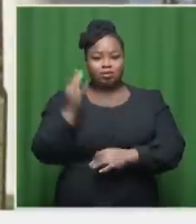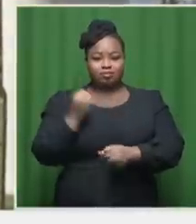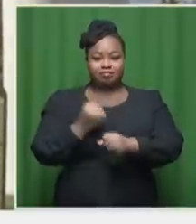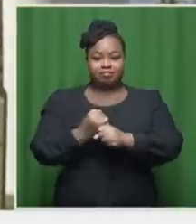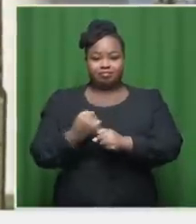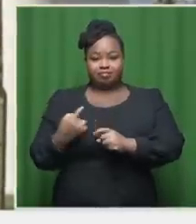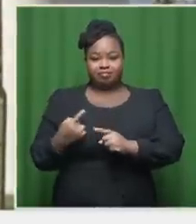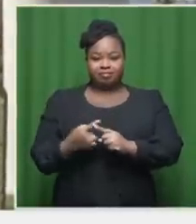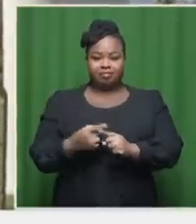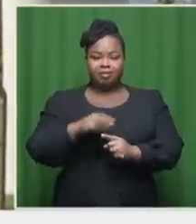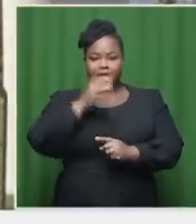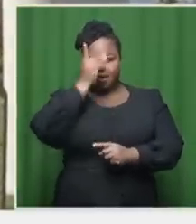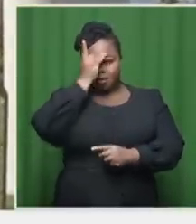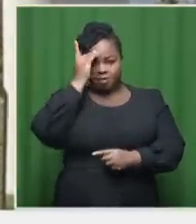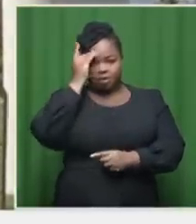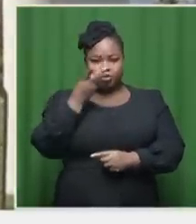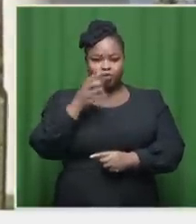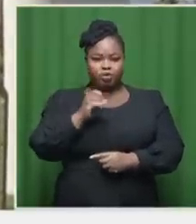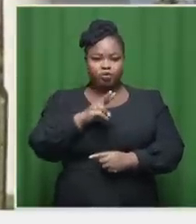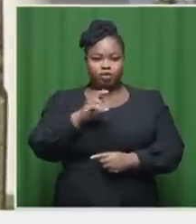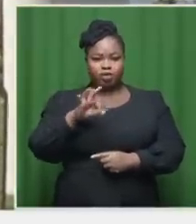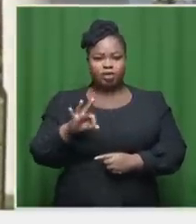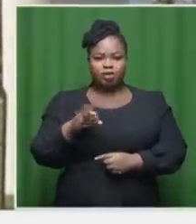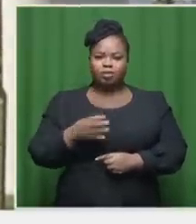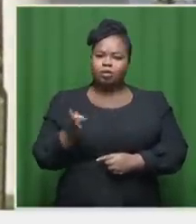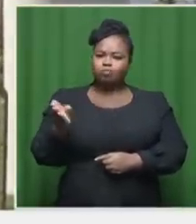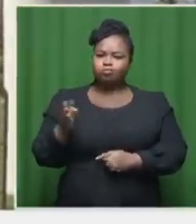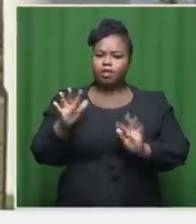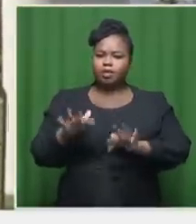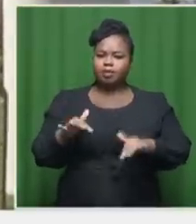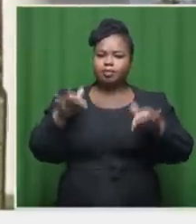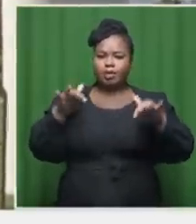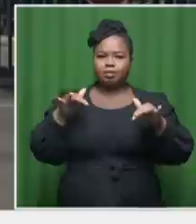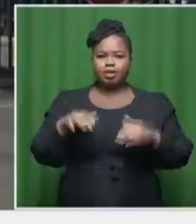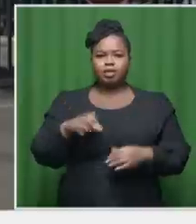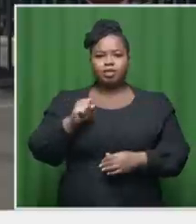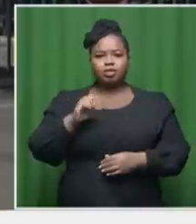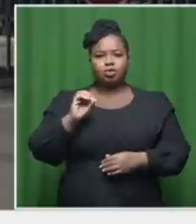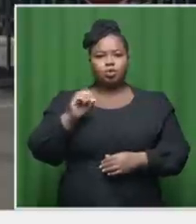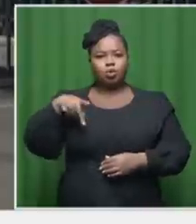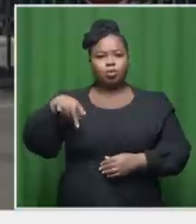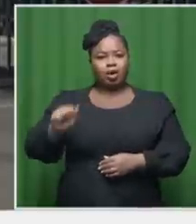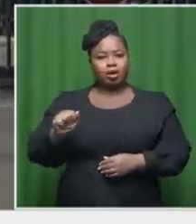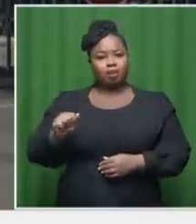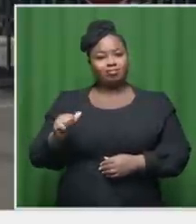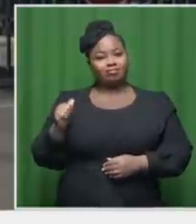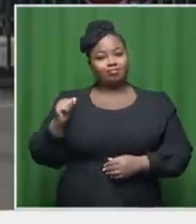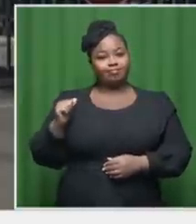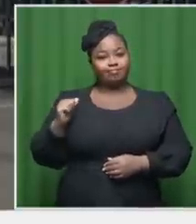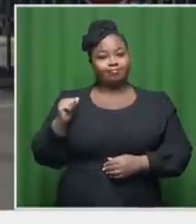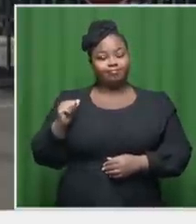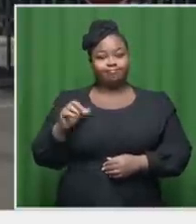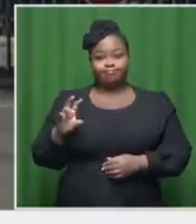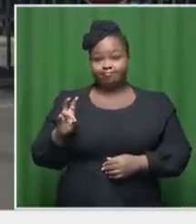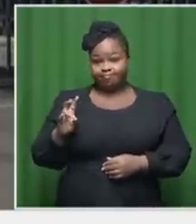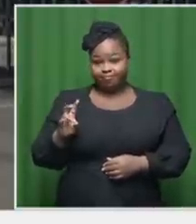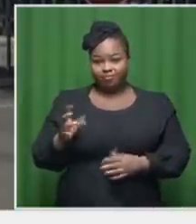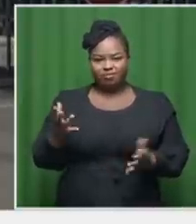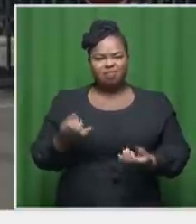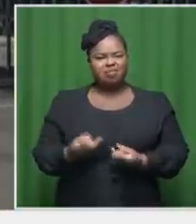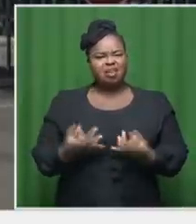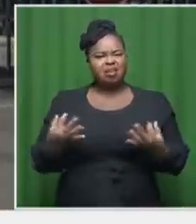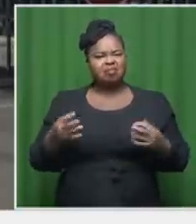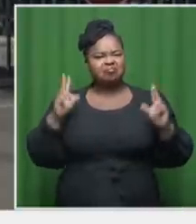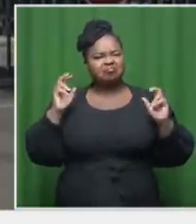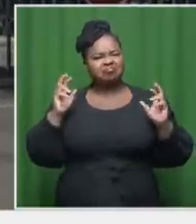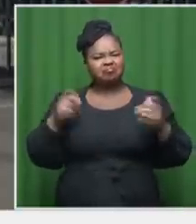end March 2023. Now, Denel appeared before Parliament's Standing Committee on Public Accounts yesterday on a number of issues,